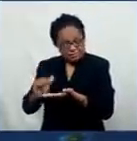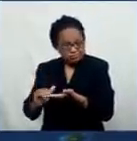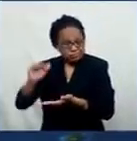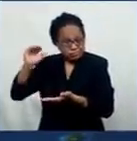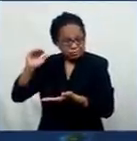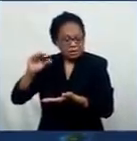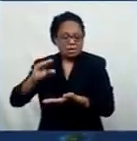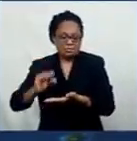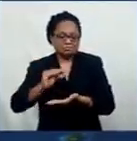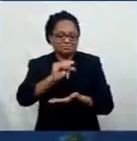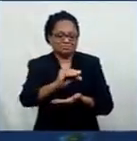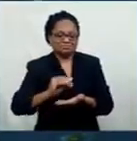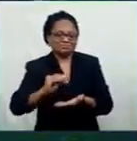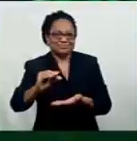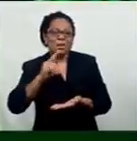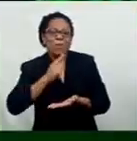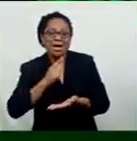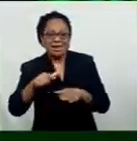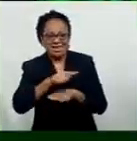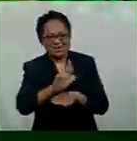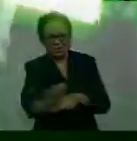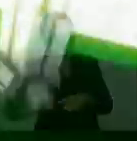the resource owners in particular.